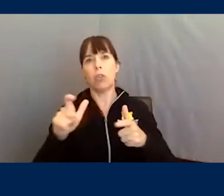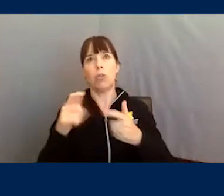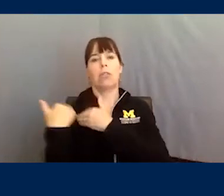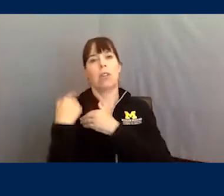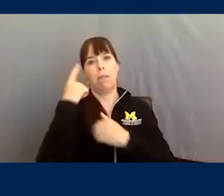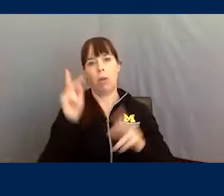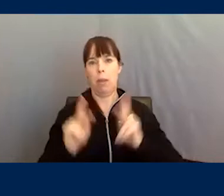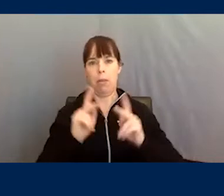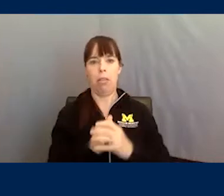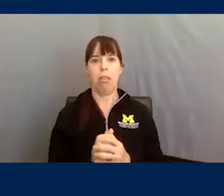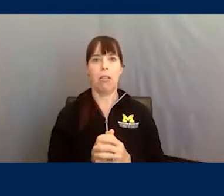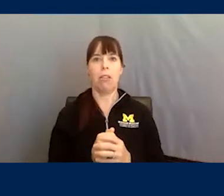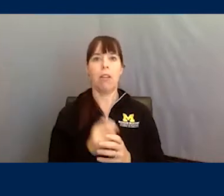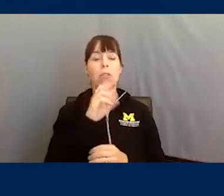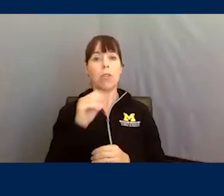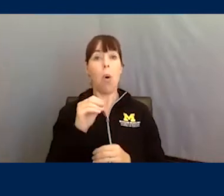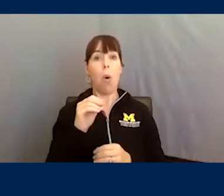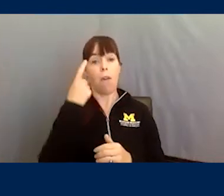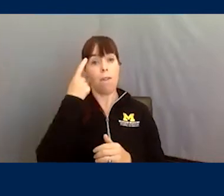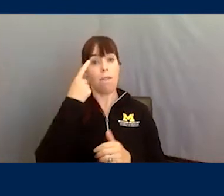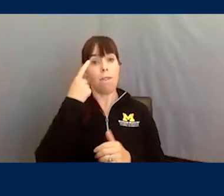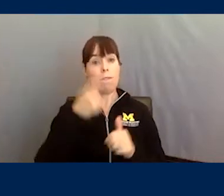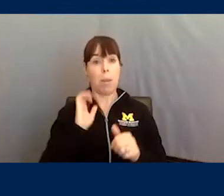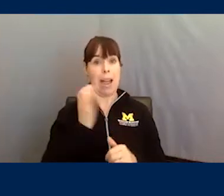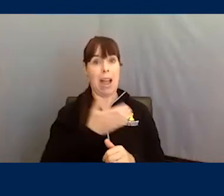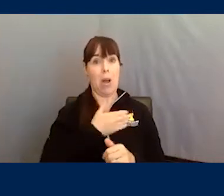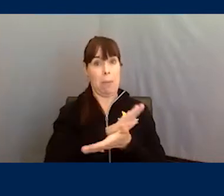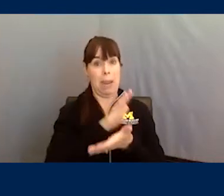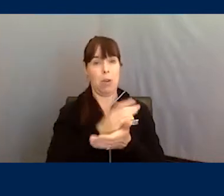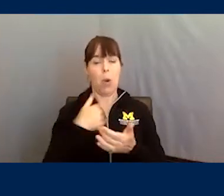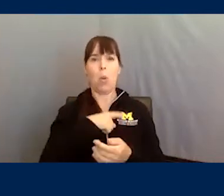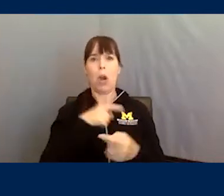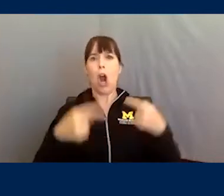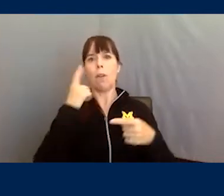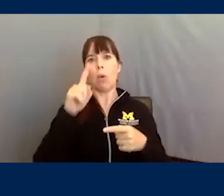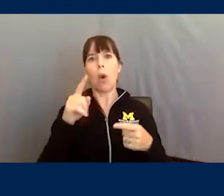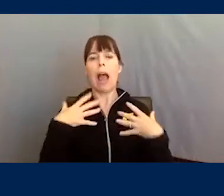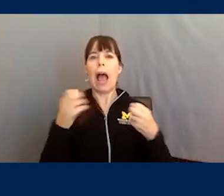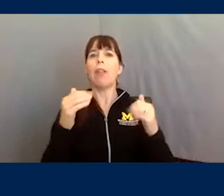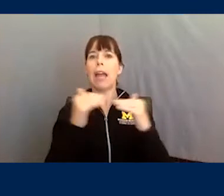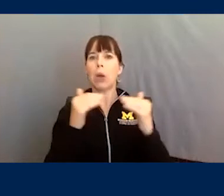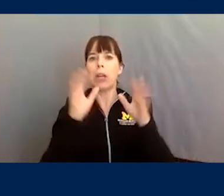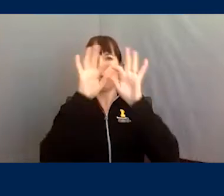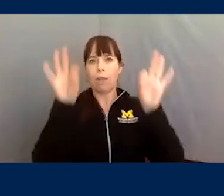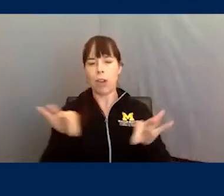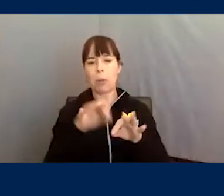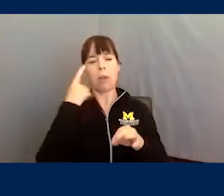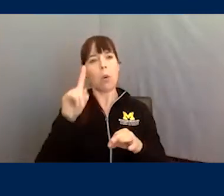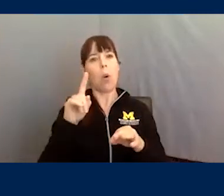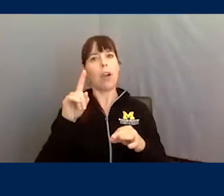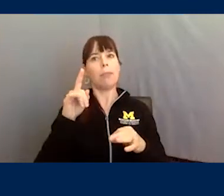people. So in our paper, we're arguing for a health equity framework for